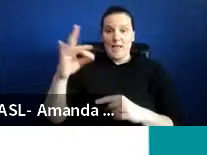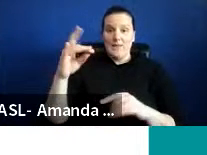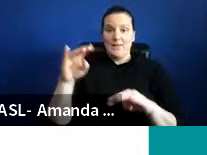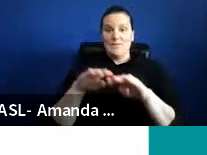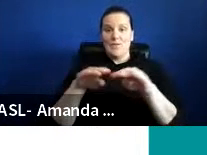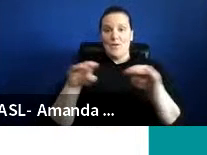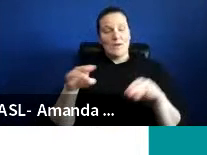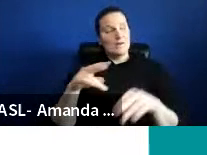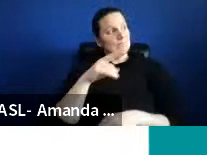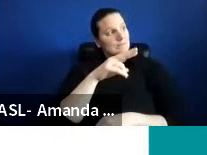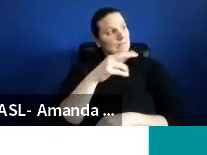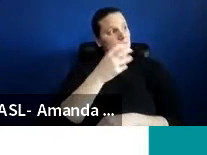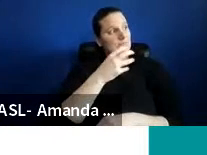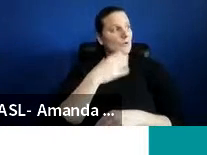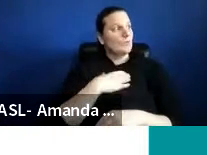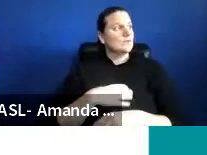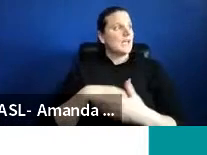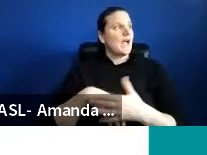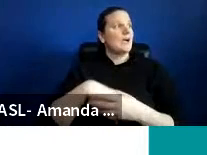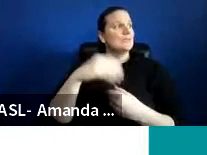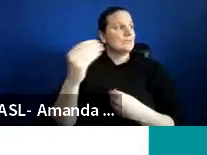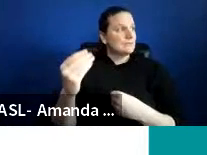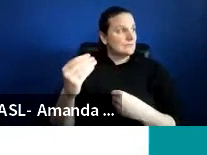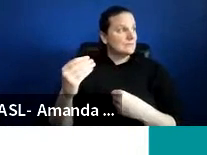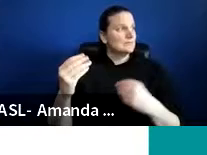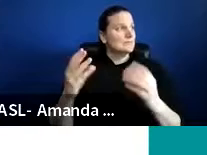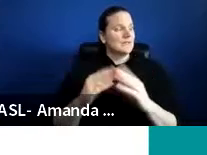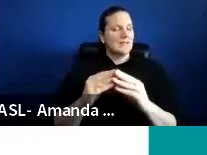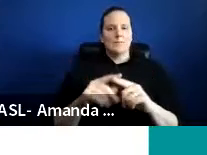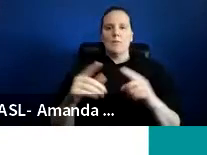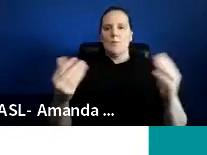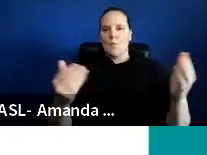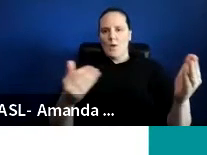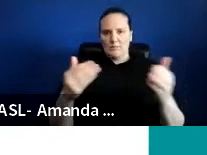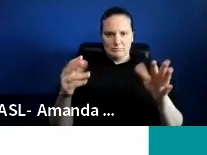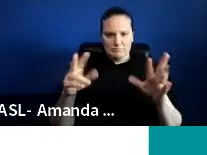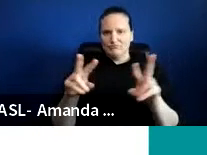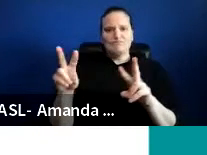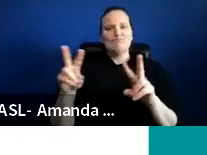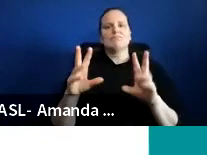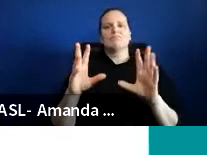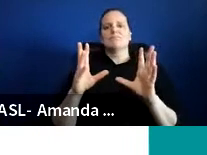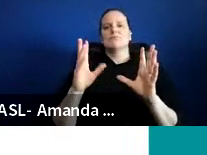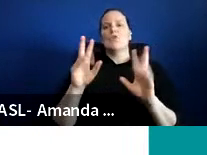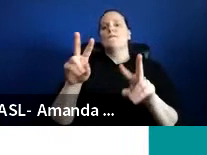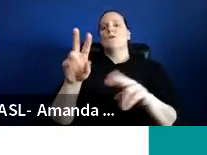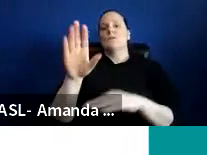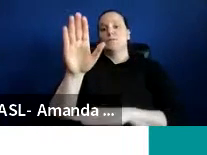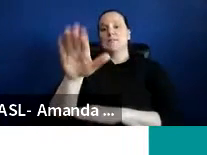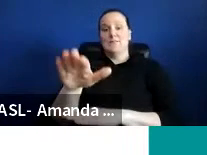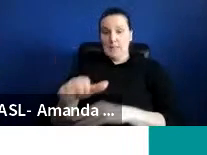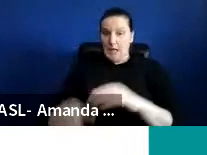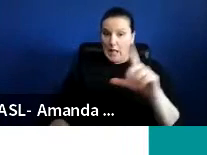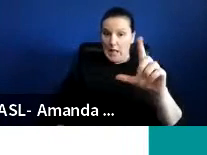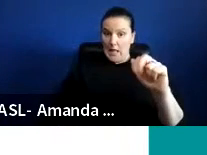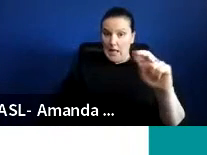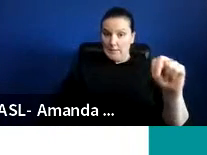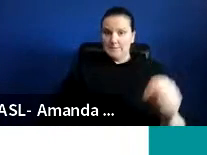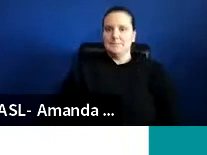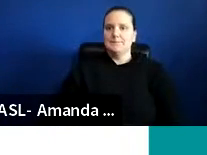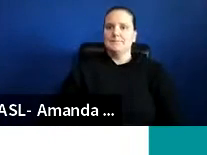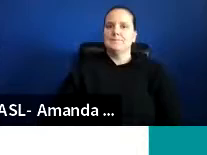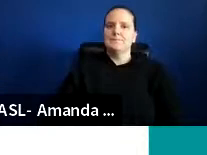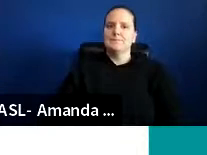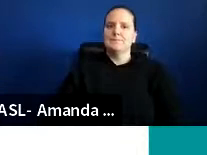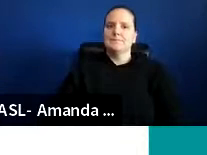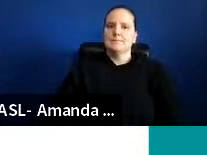were outside having our meeting, but welcome to all of you. Look forward to the rest of the evening. Lynn? Thank you.